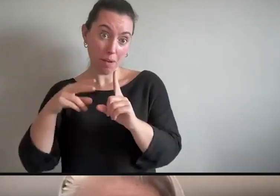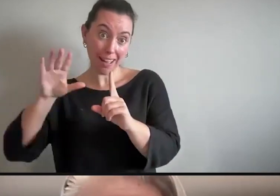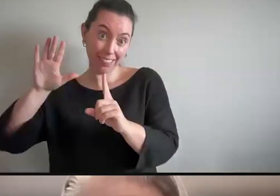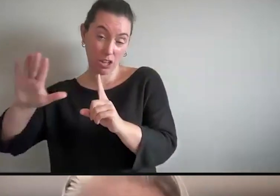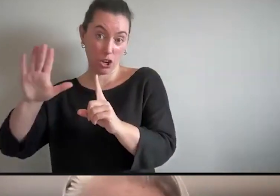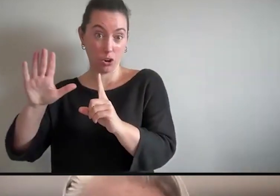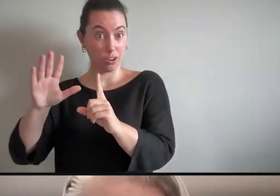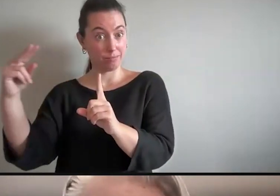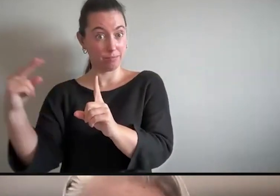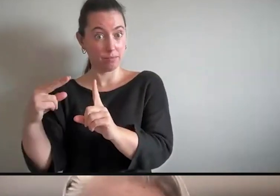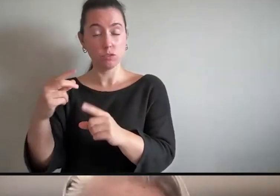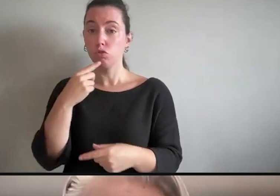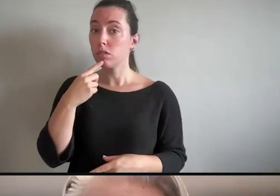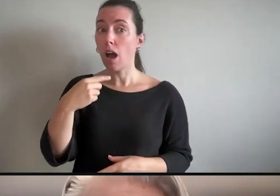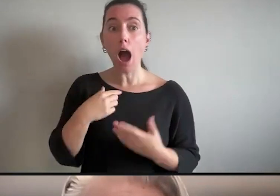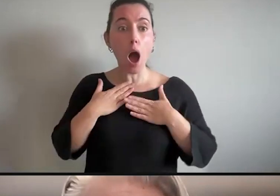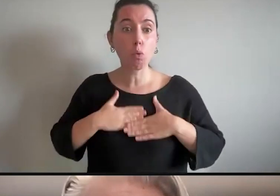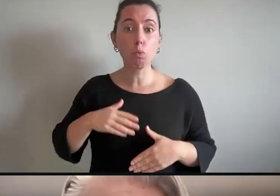say, I want a PDF UA,